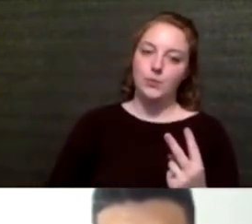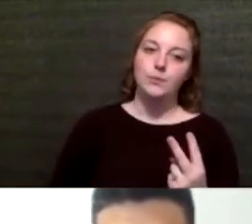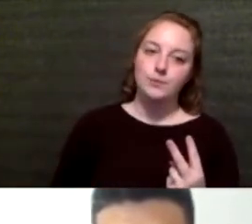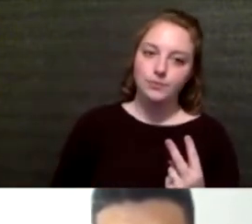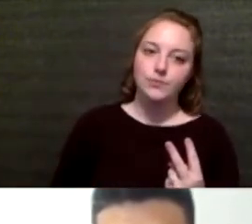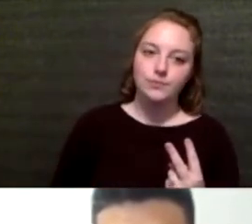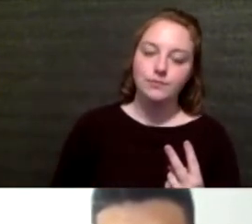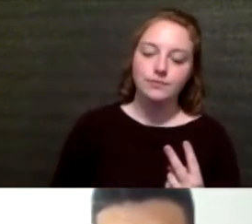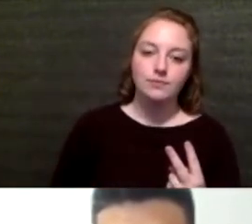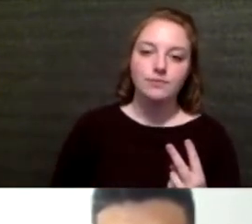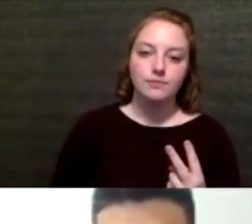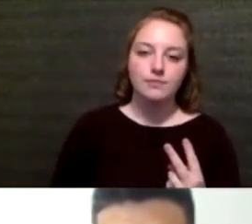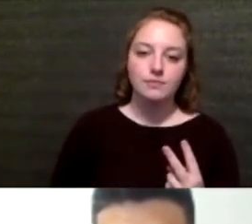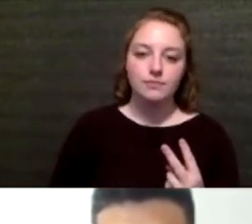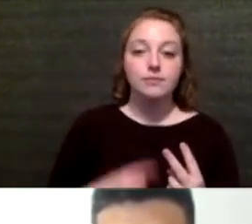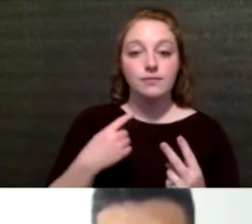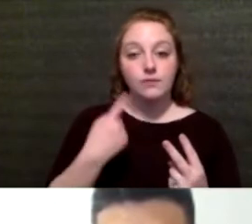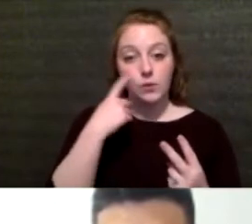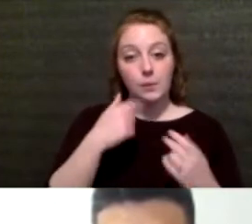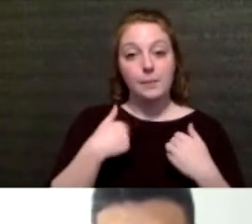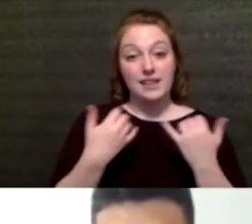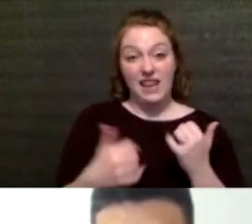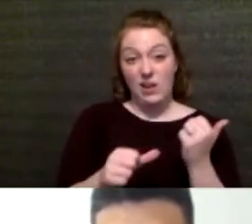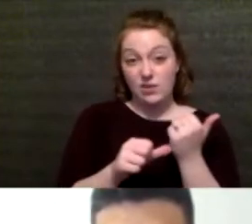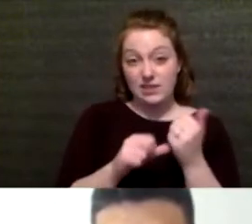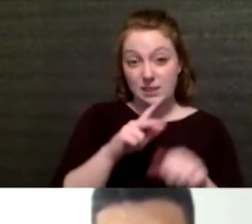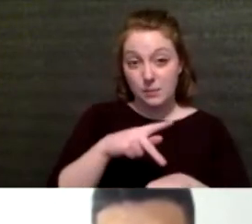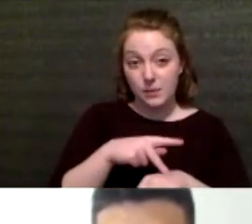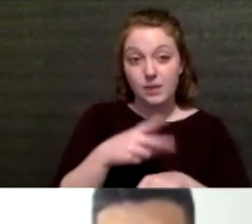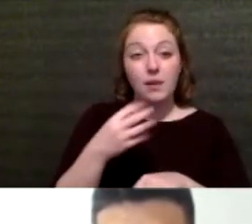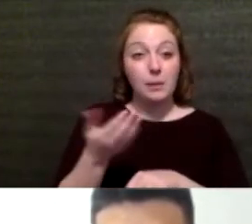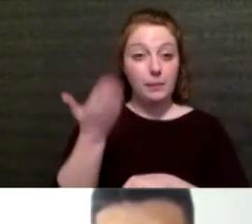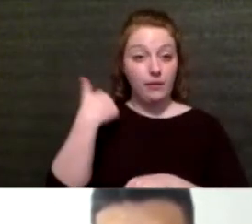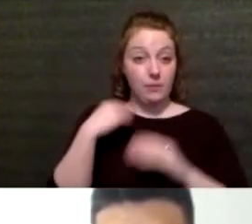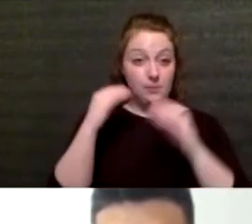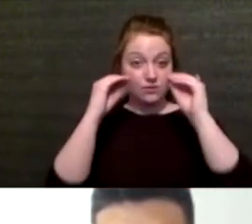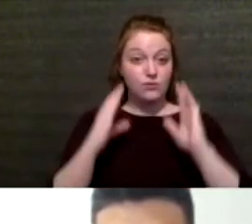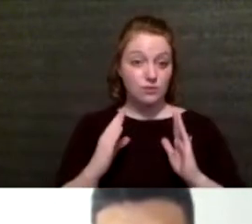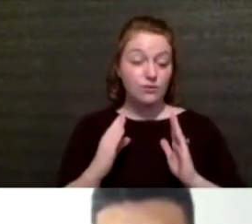a, um, an assistant principal now, and then as a teacher also.